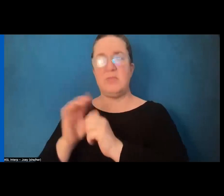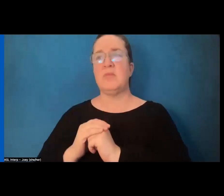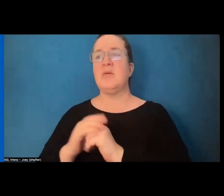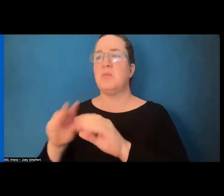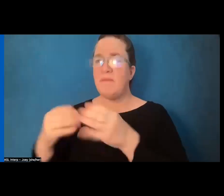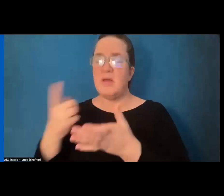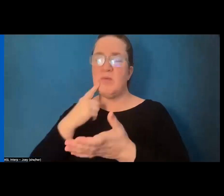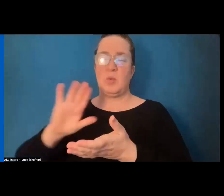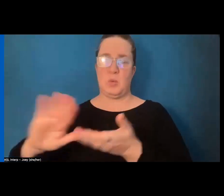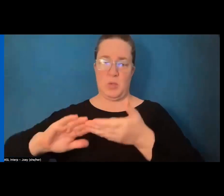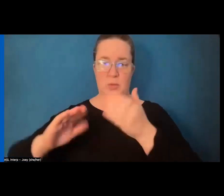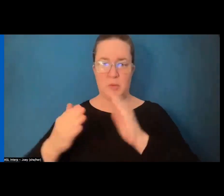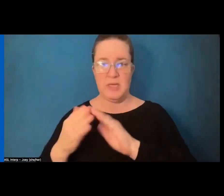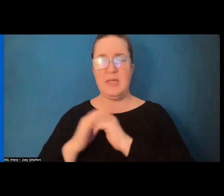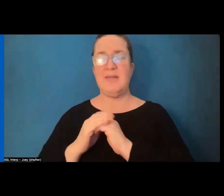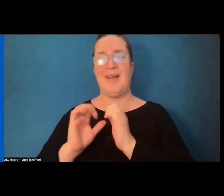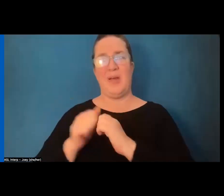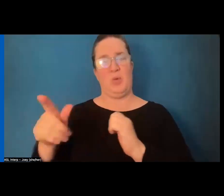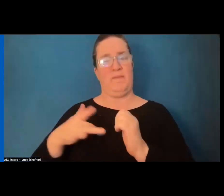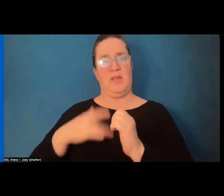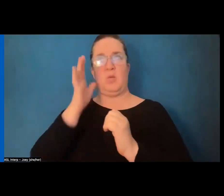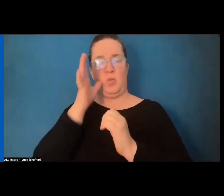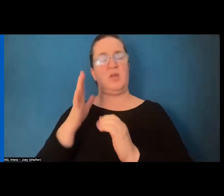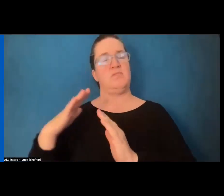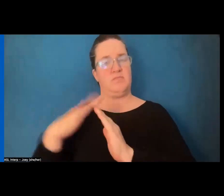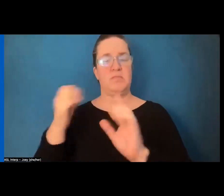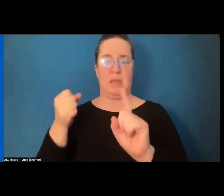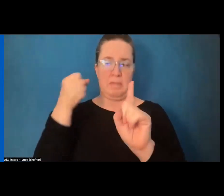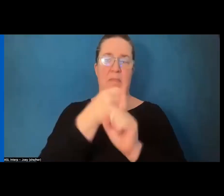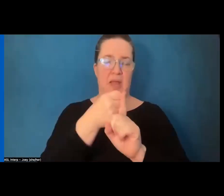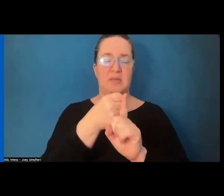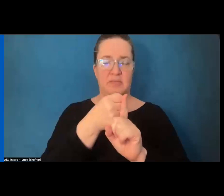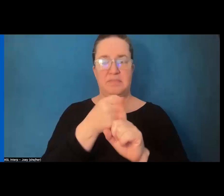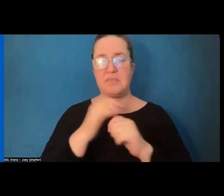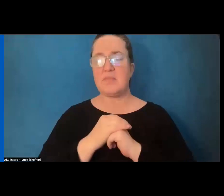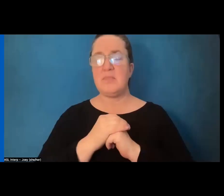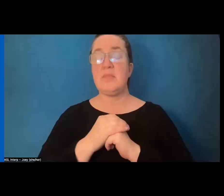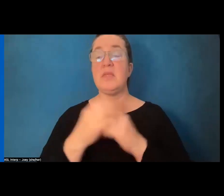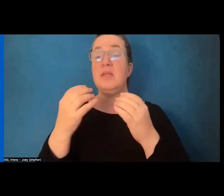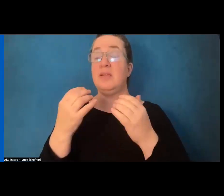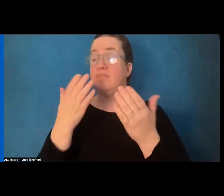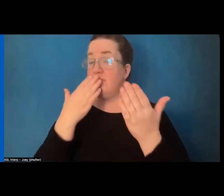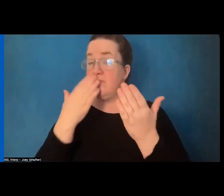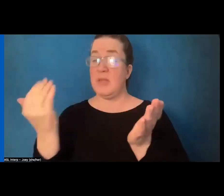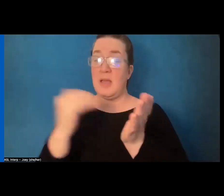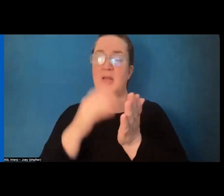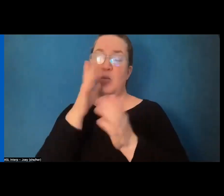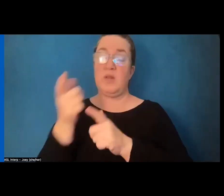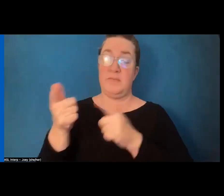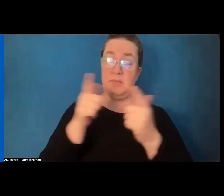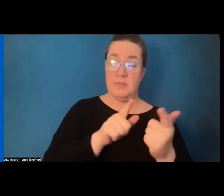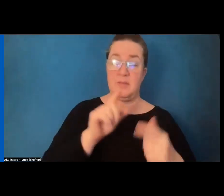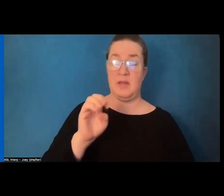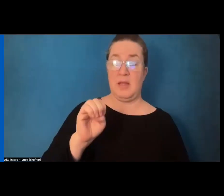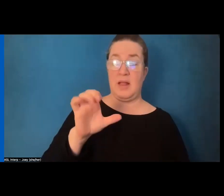you know are most impactful. So with that, I want to say thank you again, and I'm going to pass it back over to Ellen, who's going to talk you through the